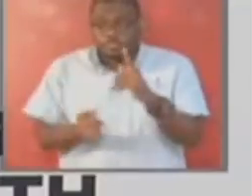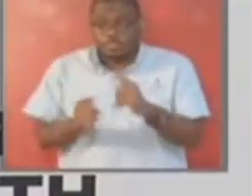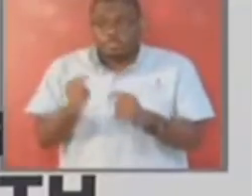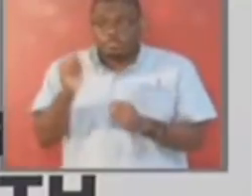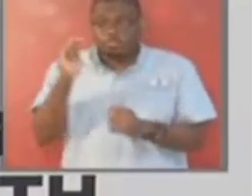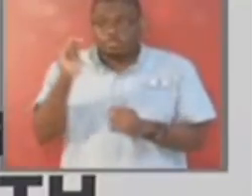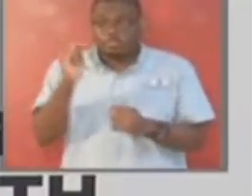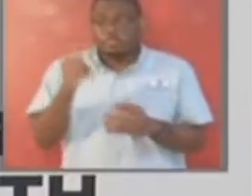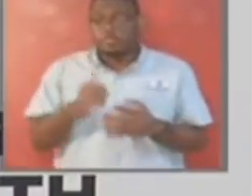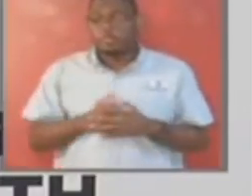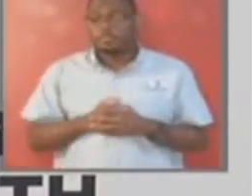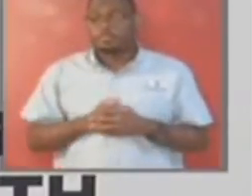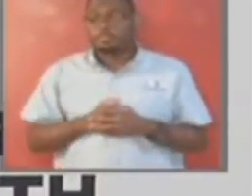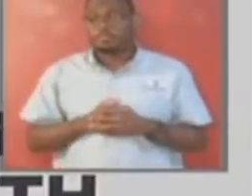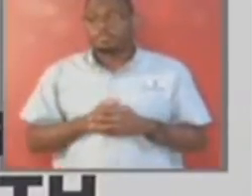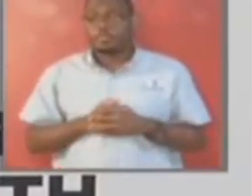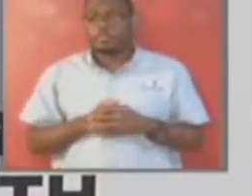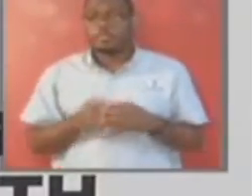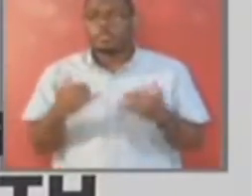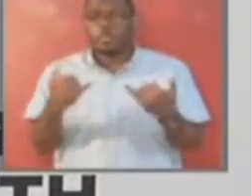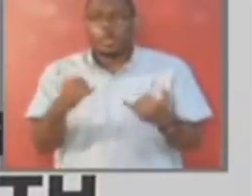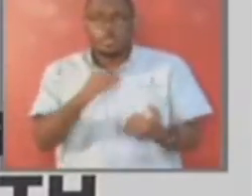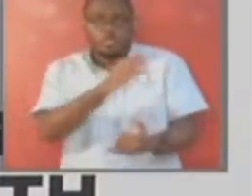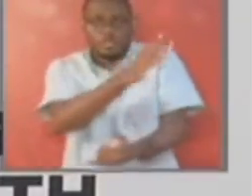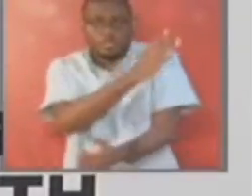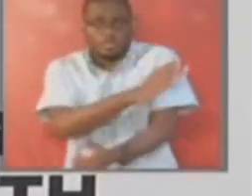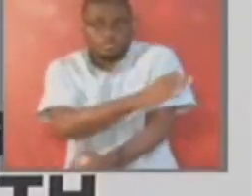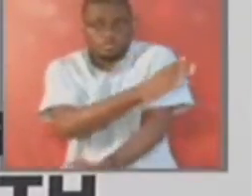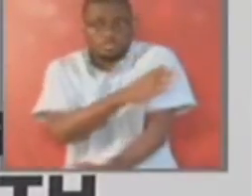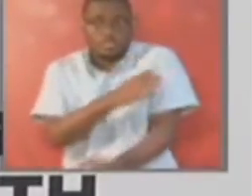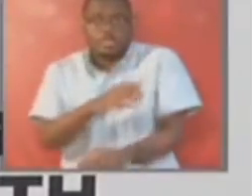so that a clinic has been set up within North Central to deal with that